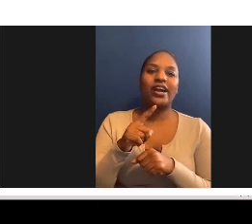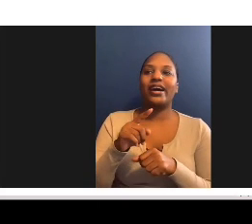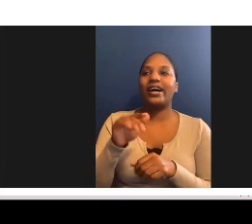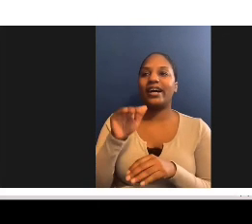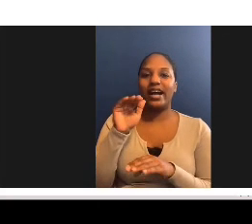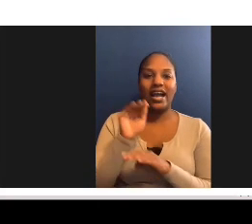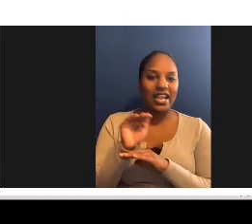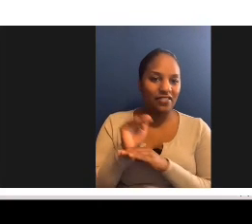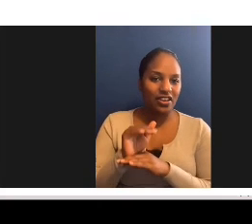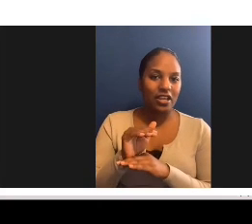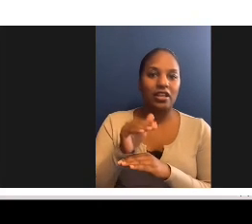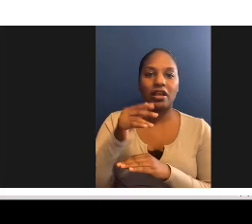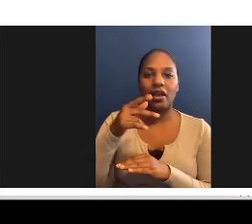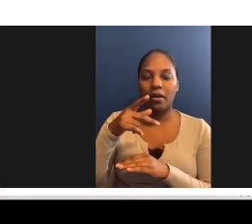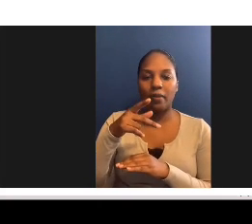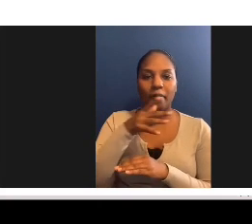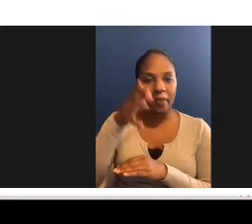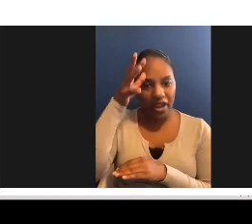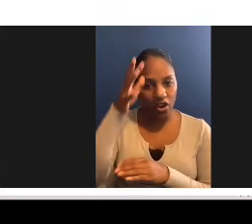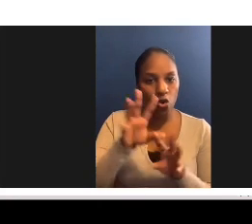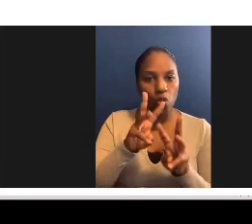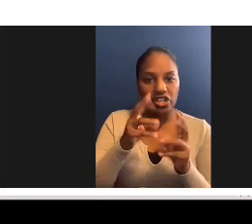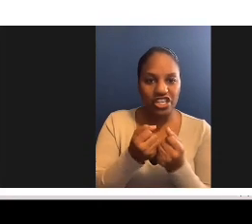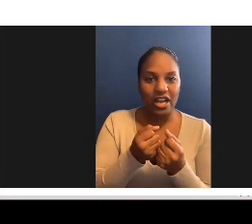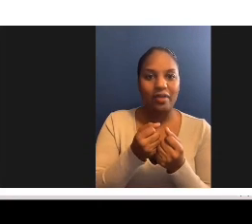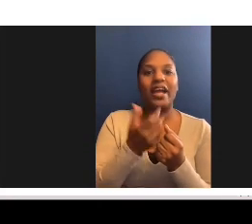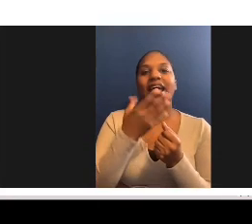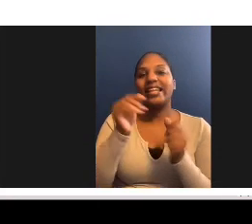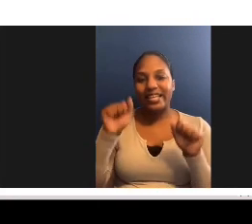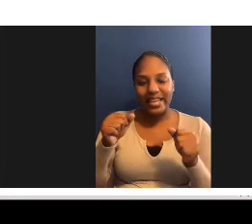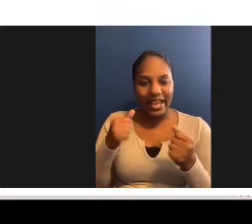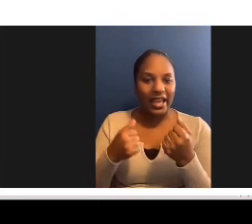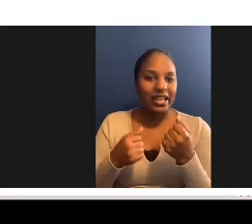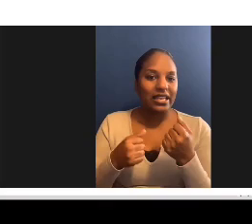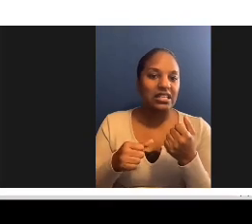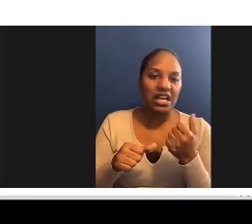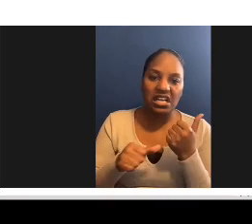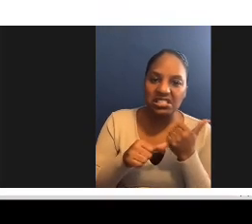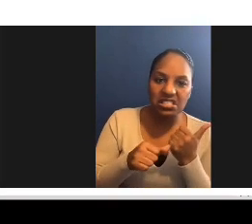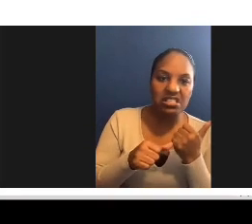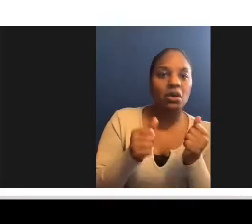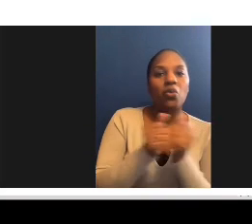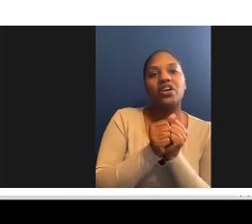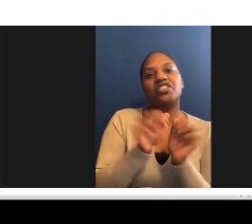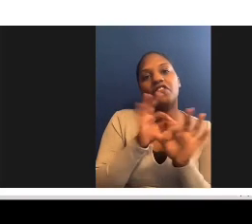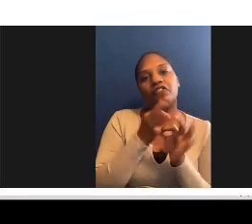conference or a parent workshop where they can come in and they can assist them with that free application.